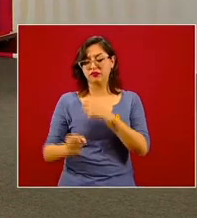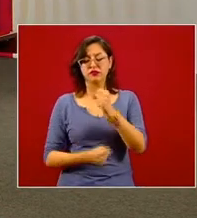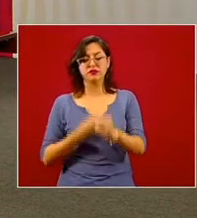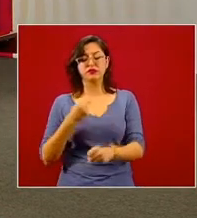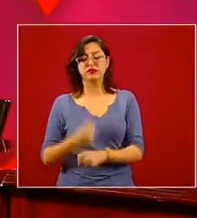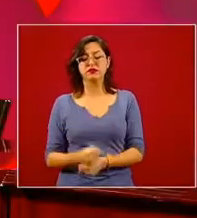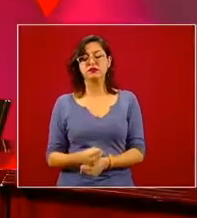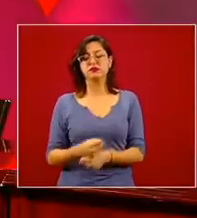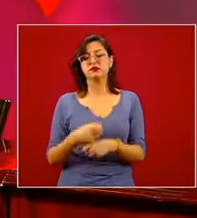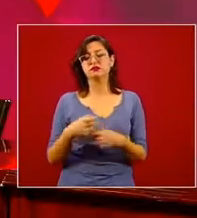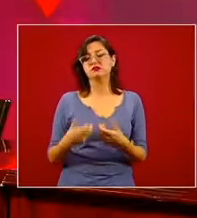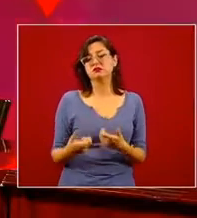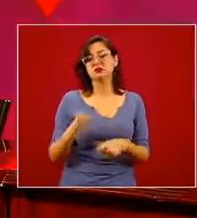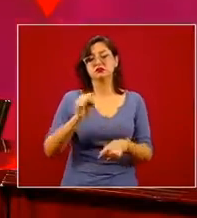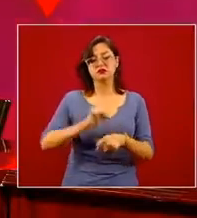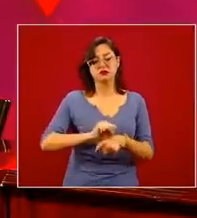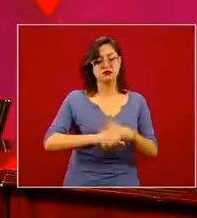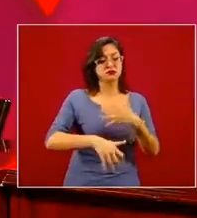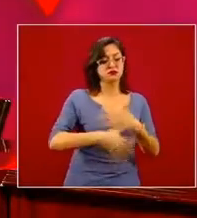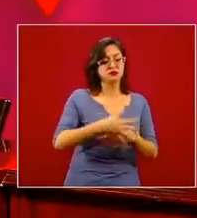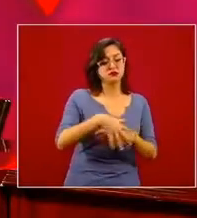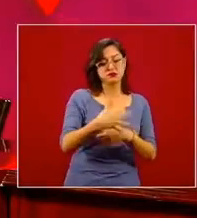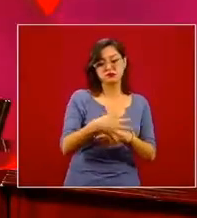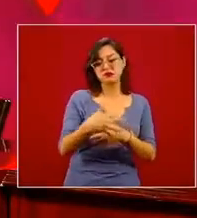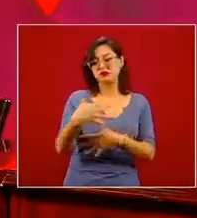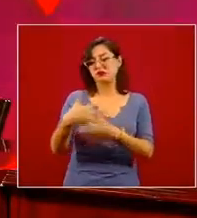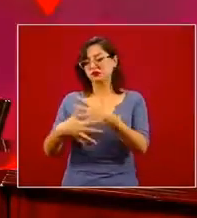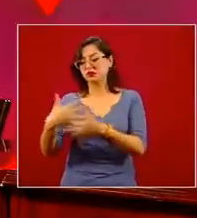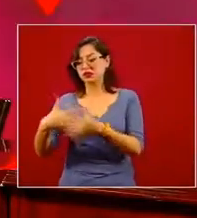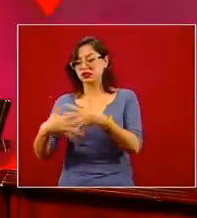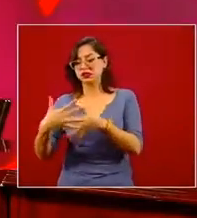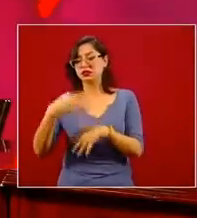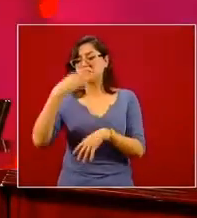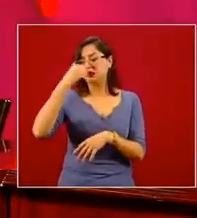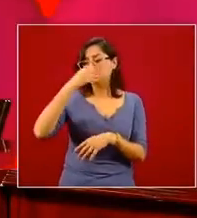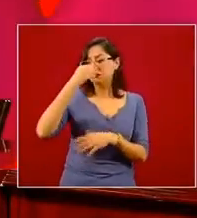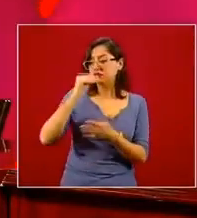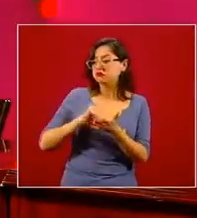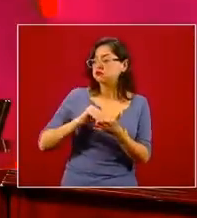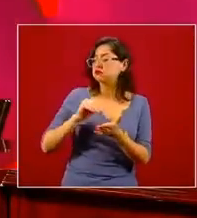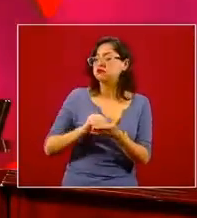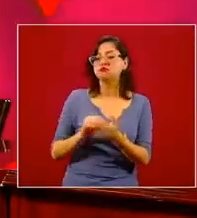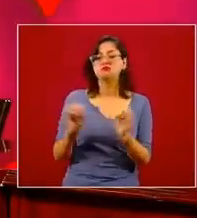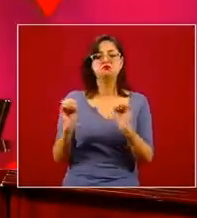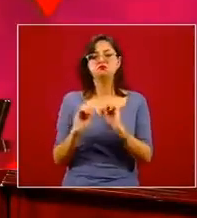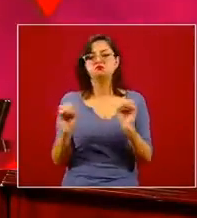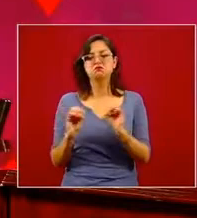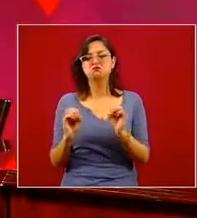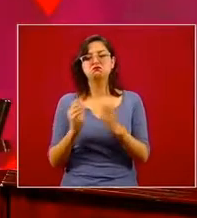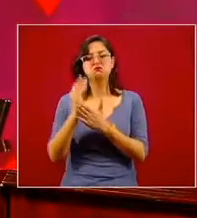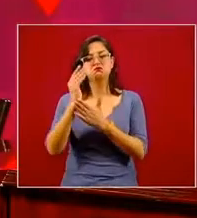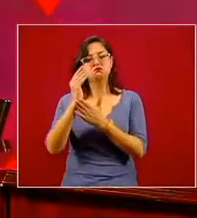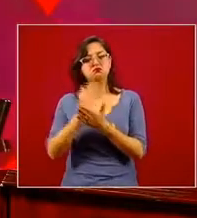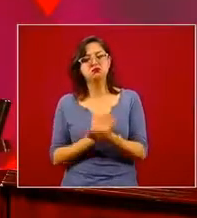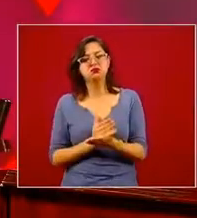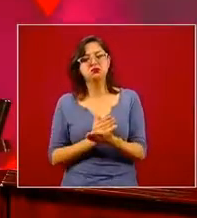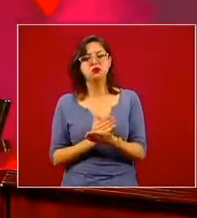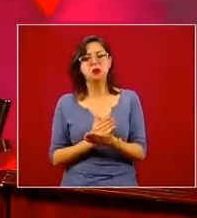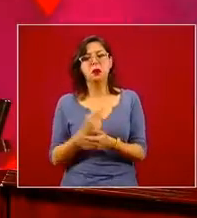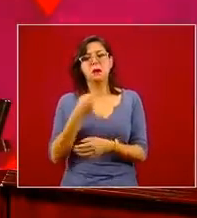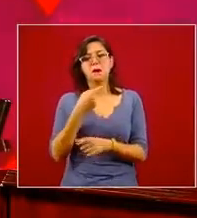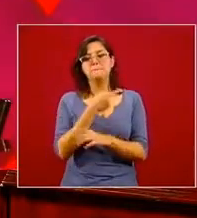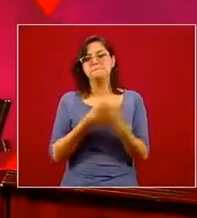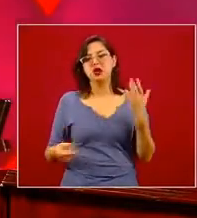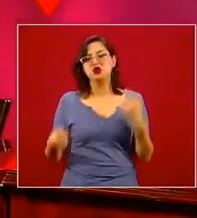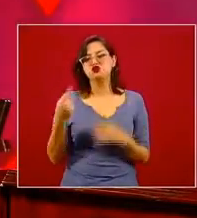It's higher, as we know, in December and January, but in this year, starting from week 14 or 15,